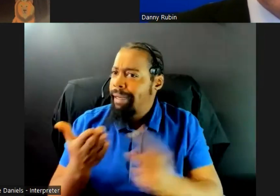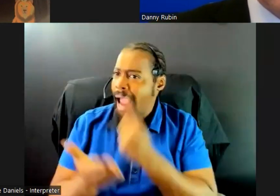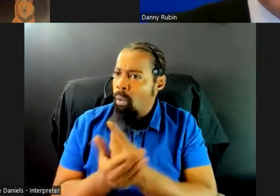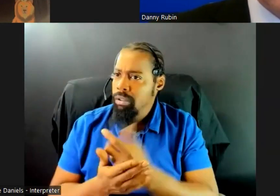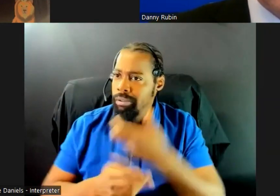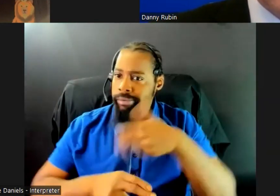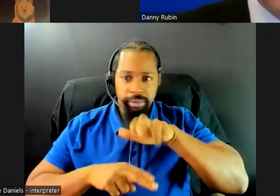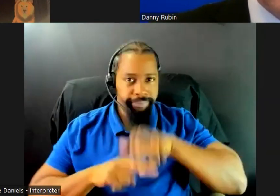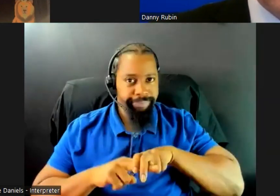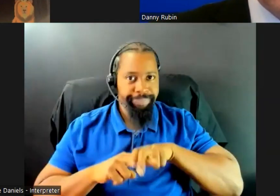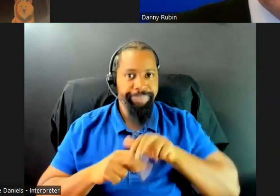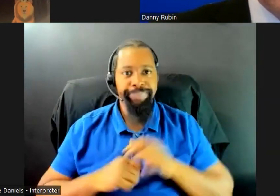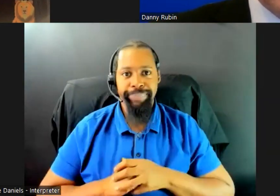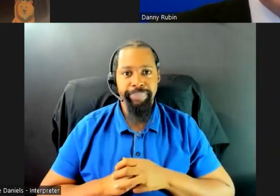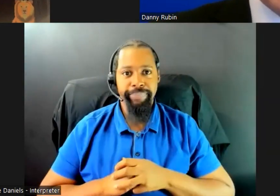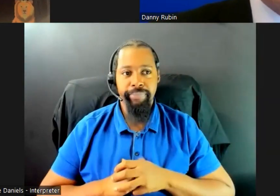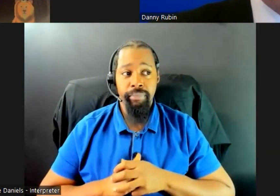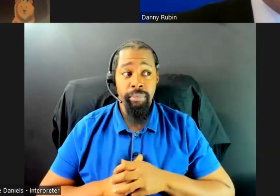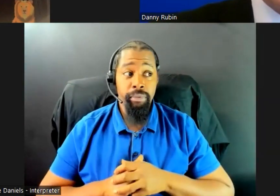All day.